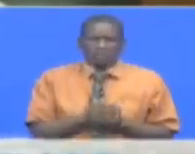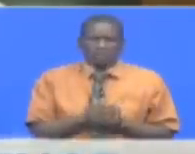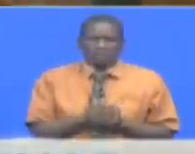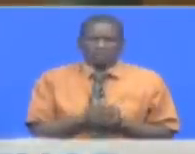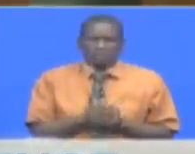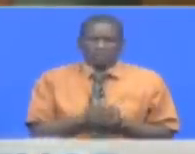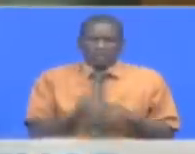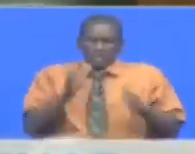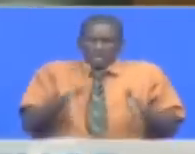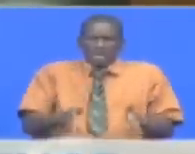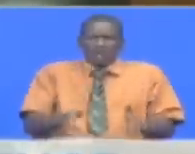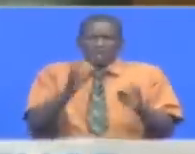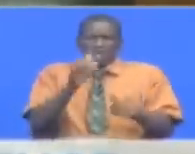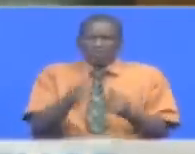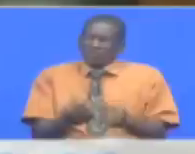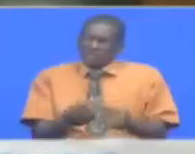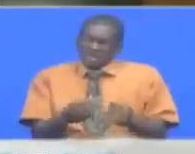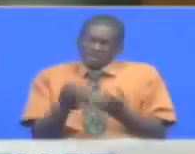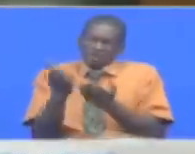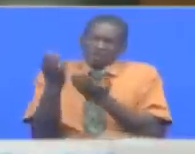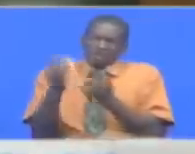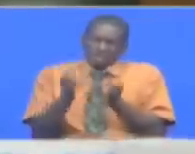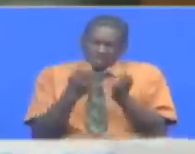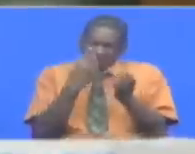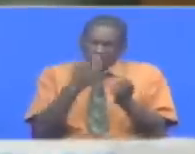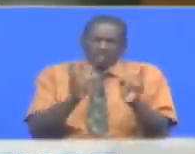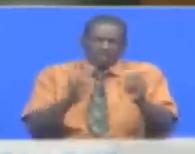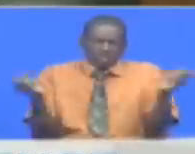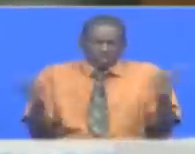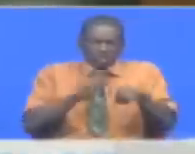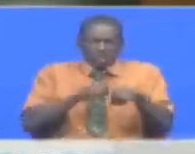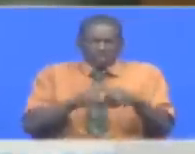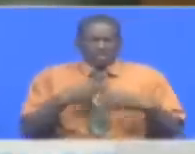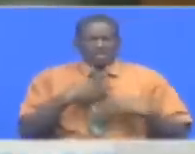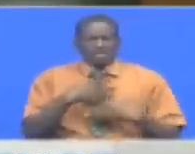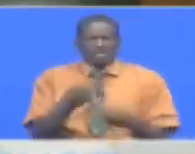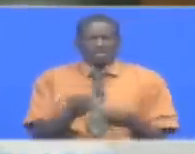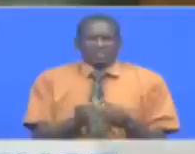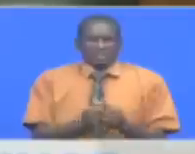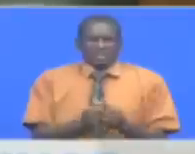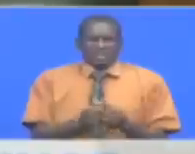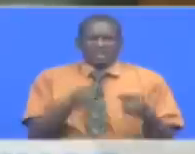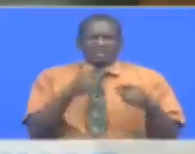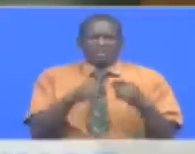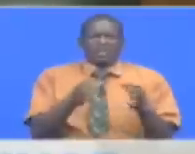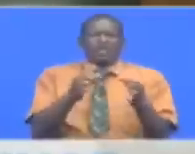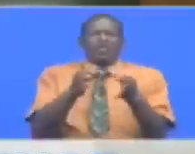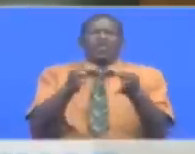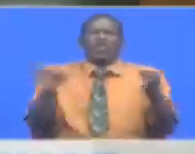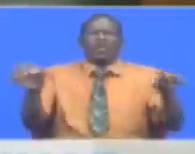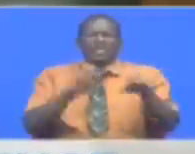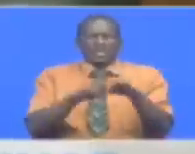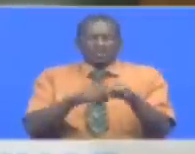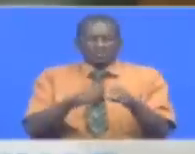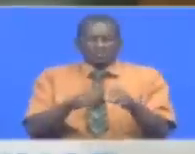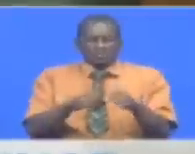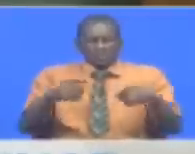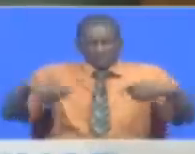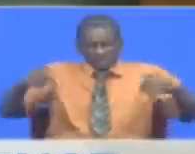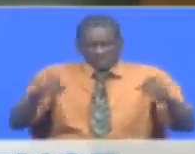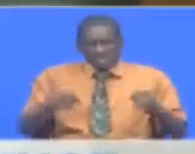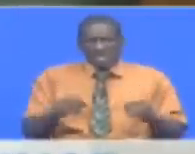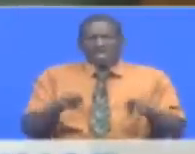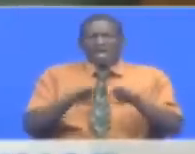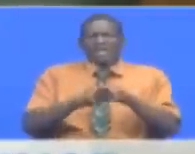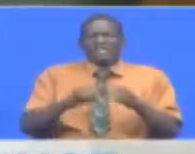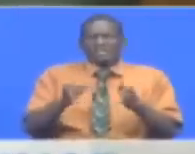in a manner that looks after not their short-term interests, but their long-term survivability as citizens